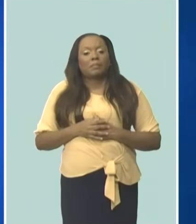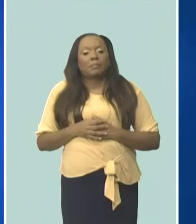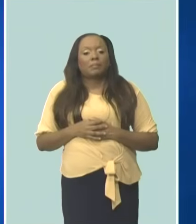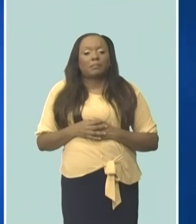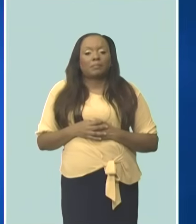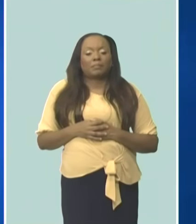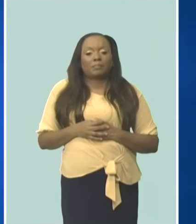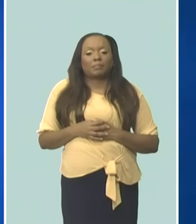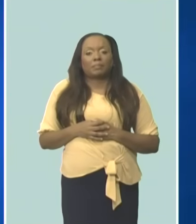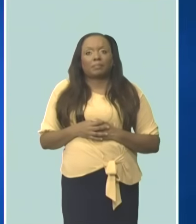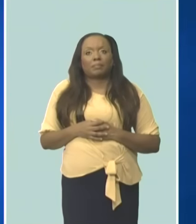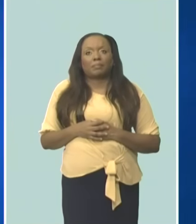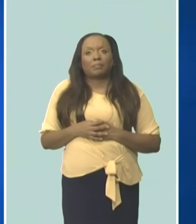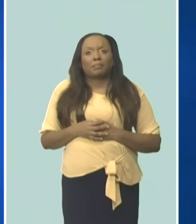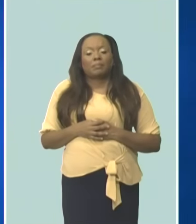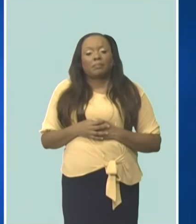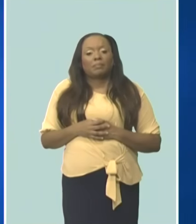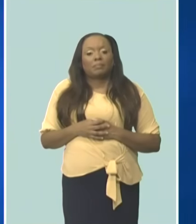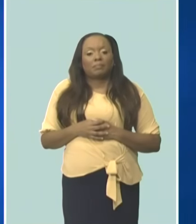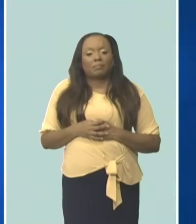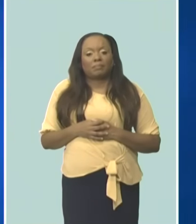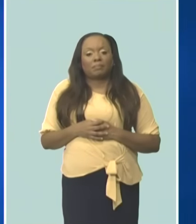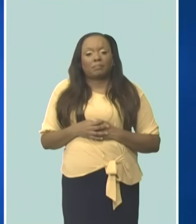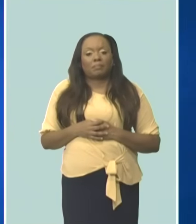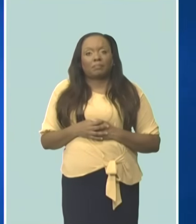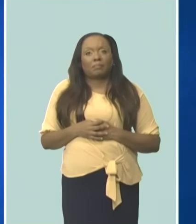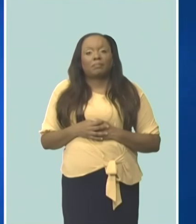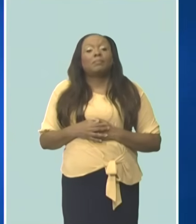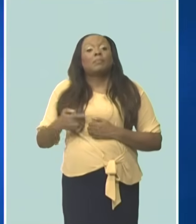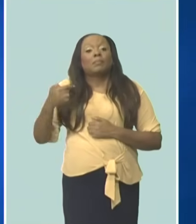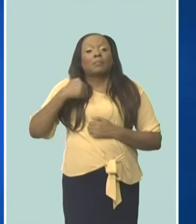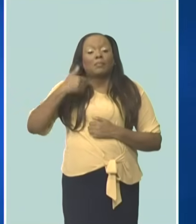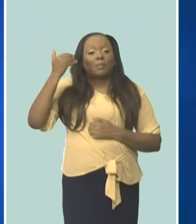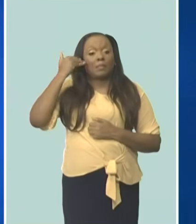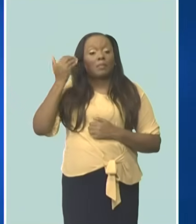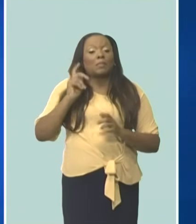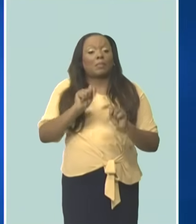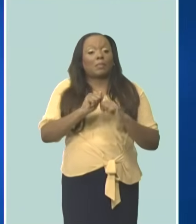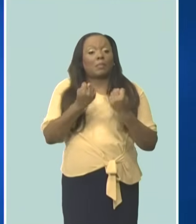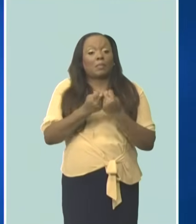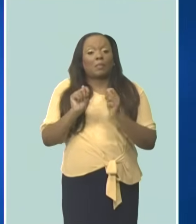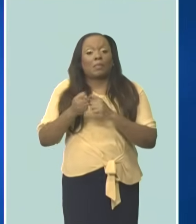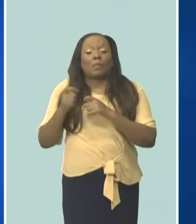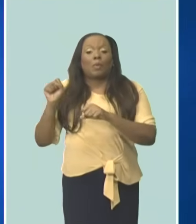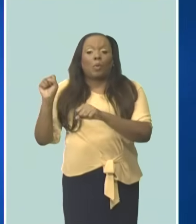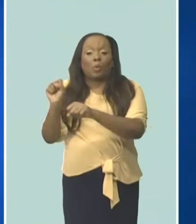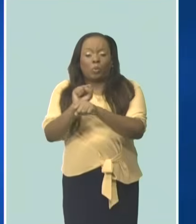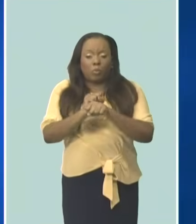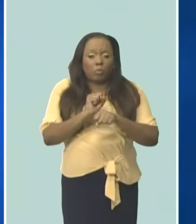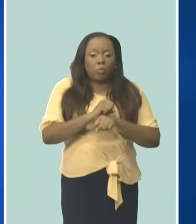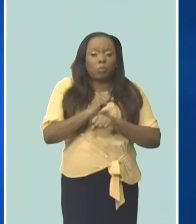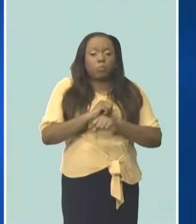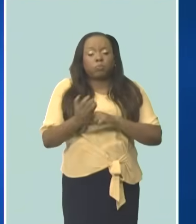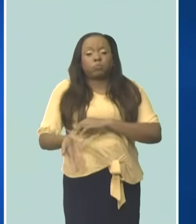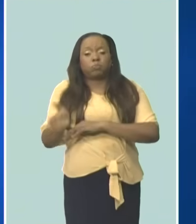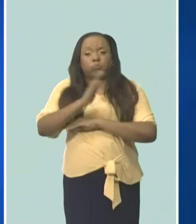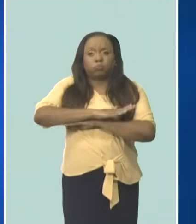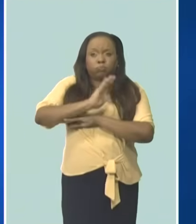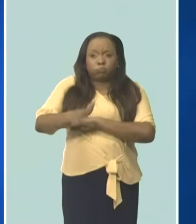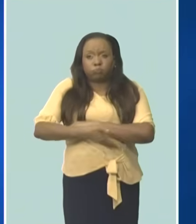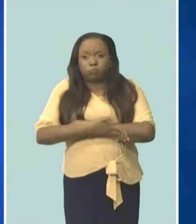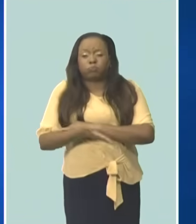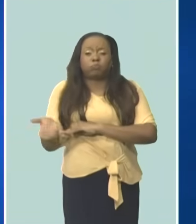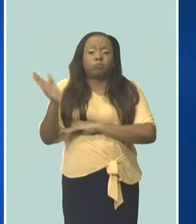of staff are ready to go in. So I know that the teams are working around the clock to make sure